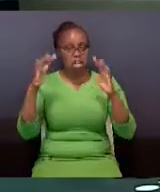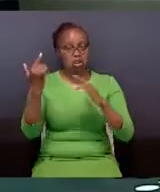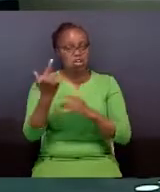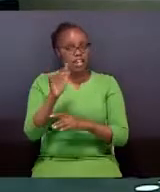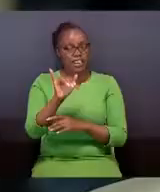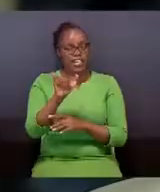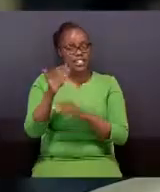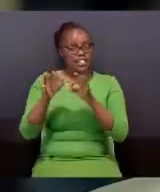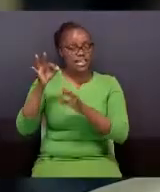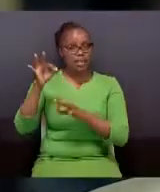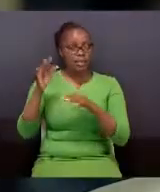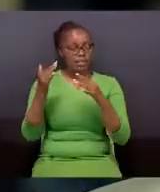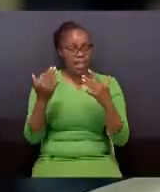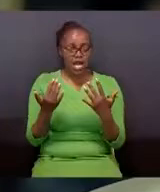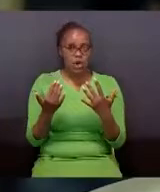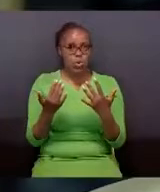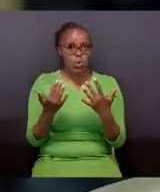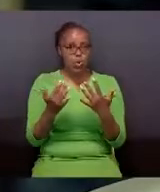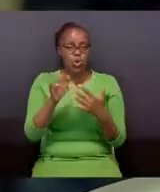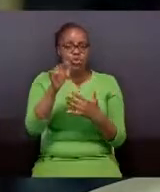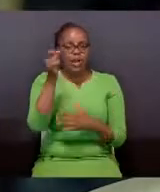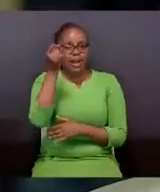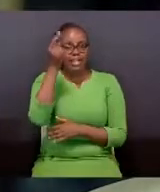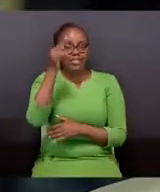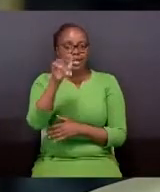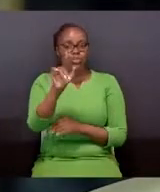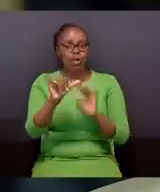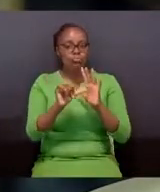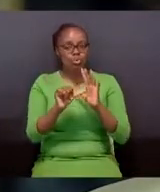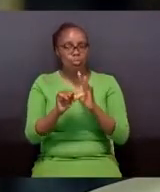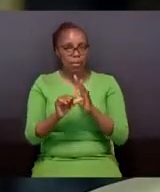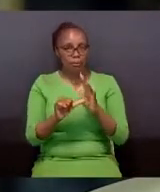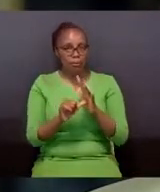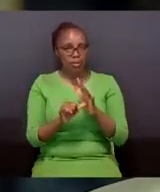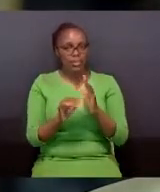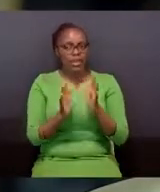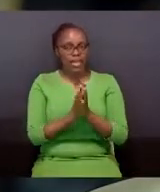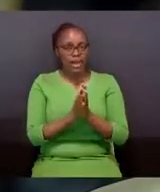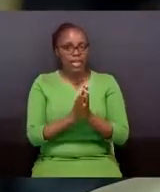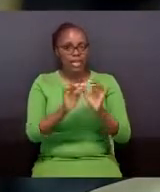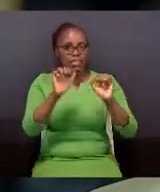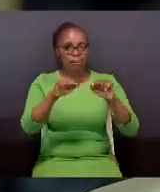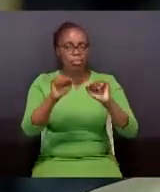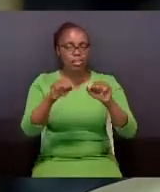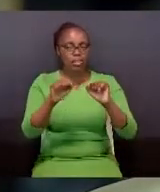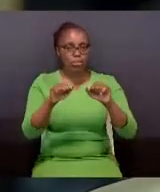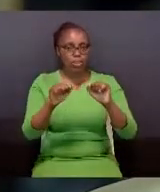Only that it depends on how you understand your problems and you are able to